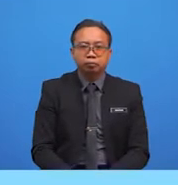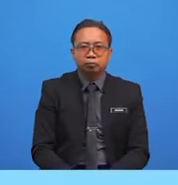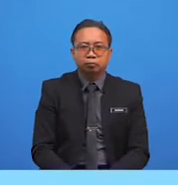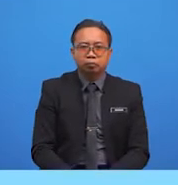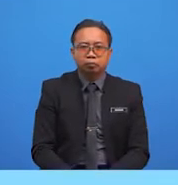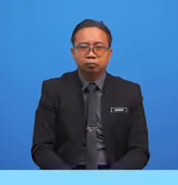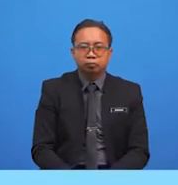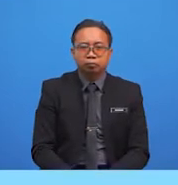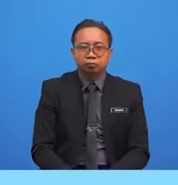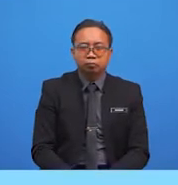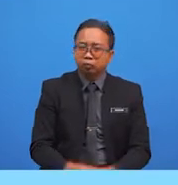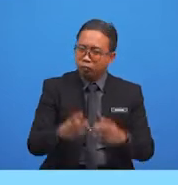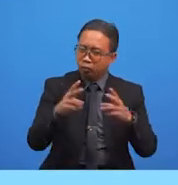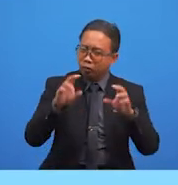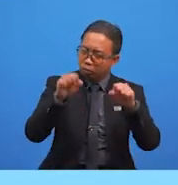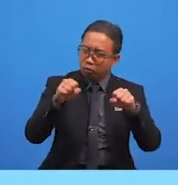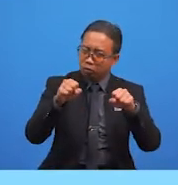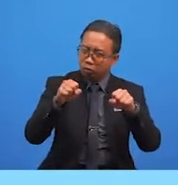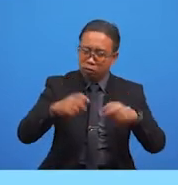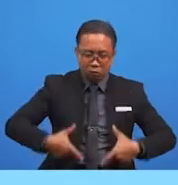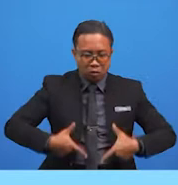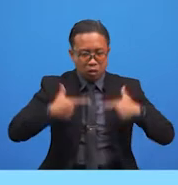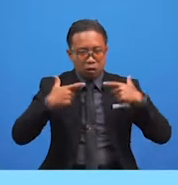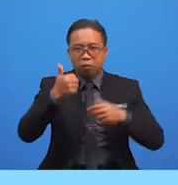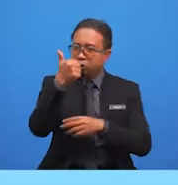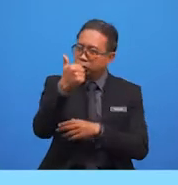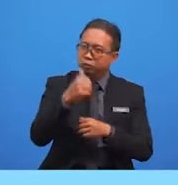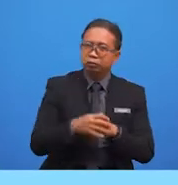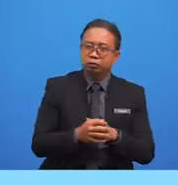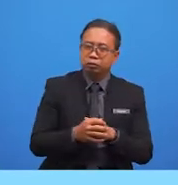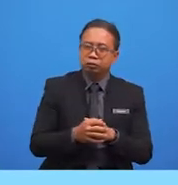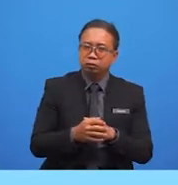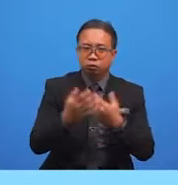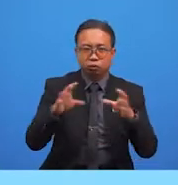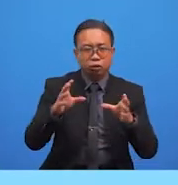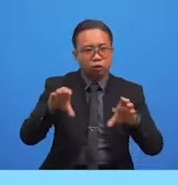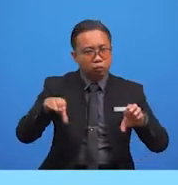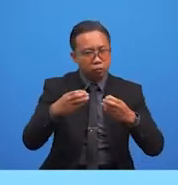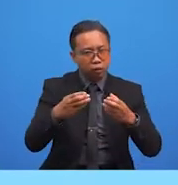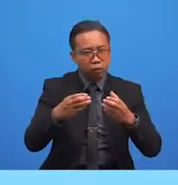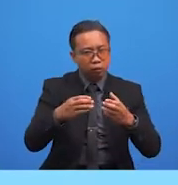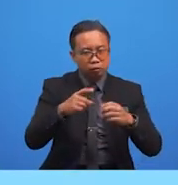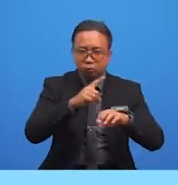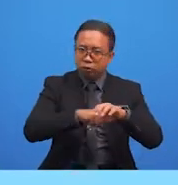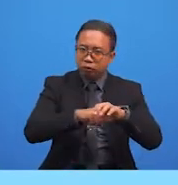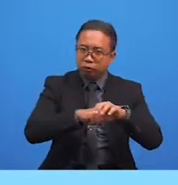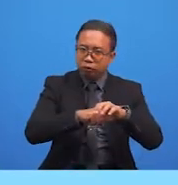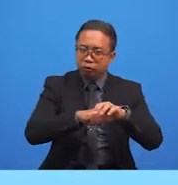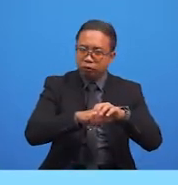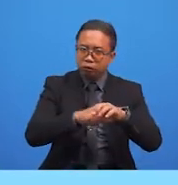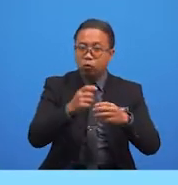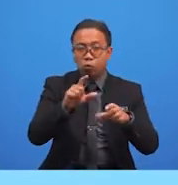Letting computers run things for us can improve our lives. Well, we already do that every time we touch the screen